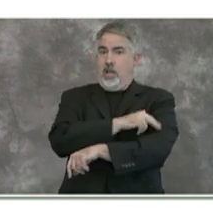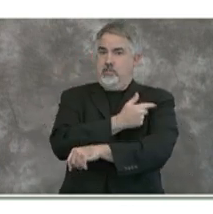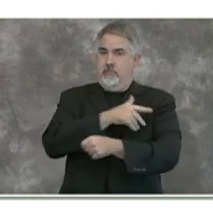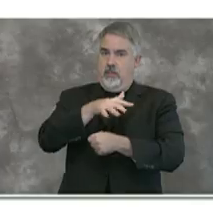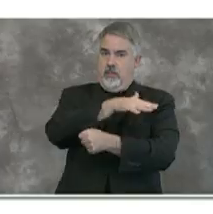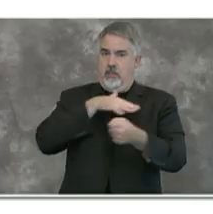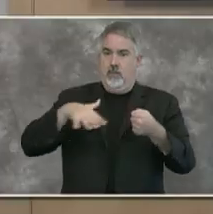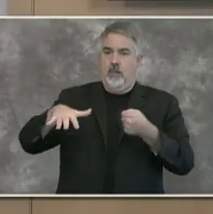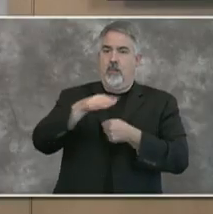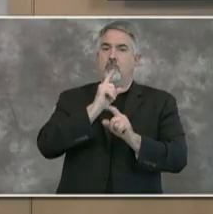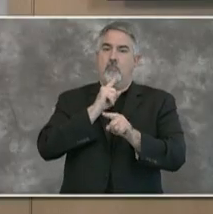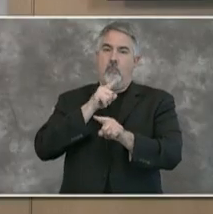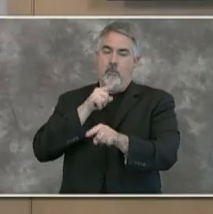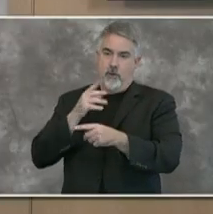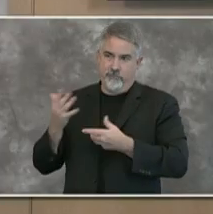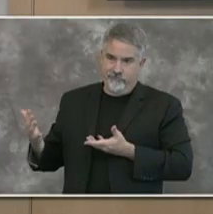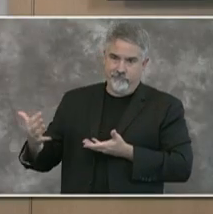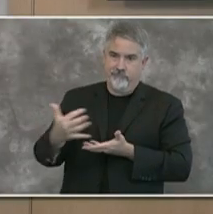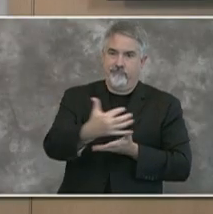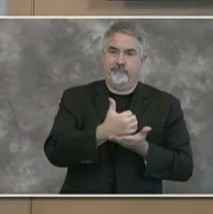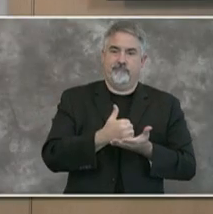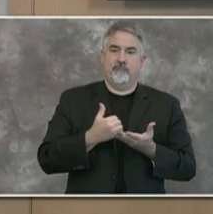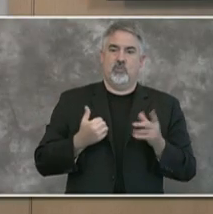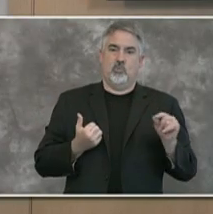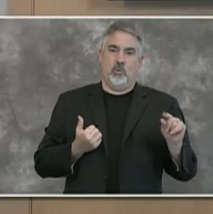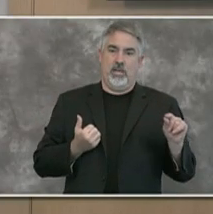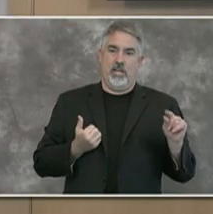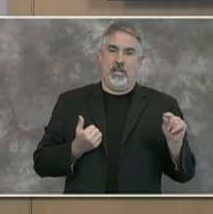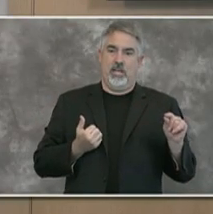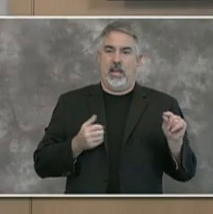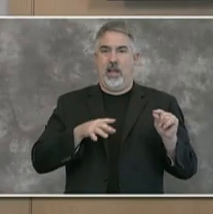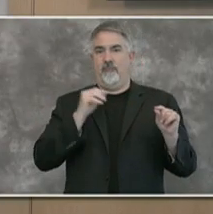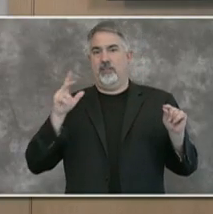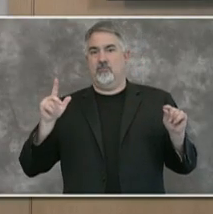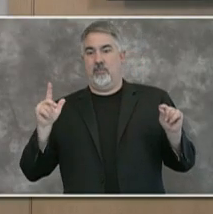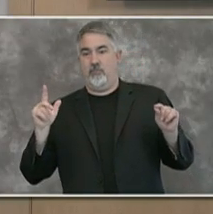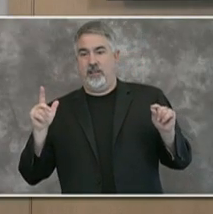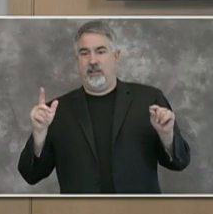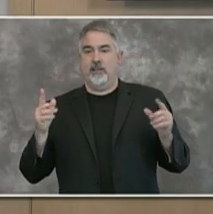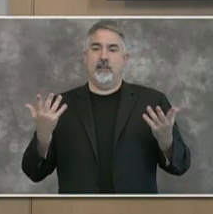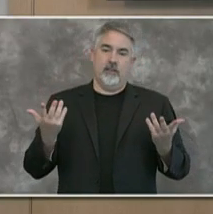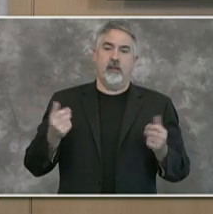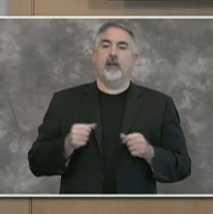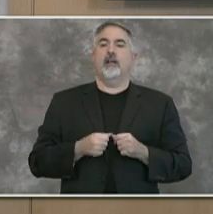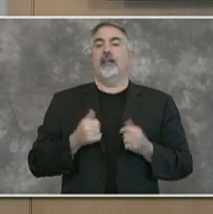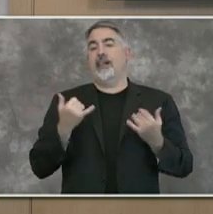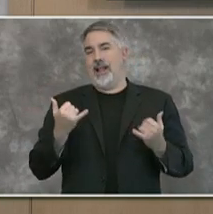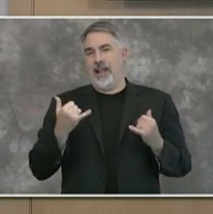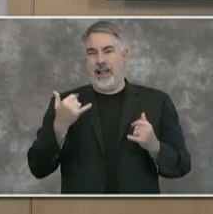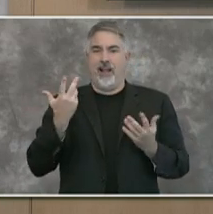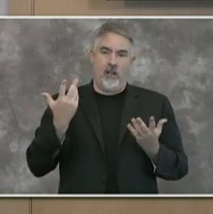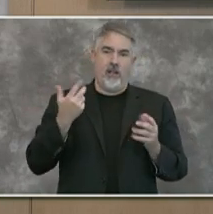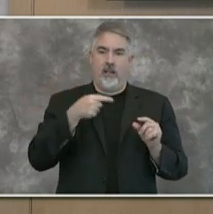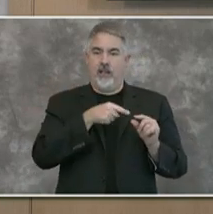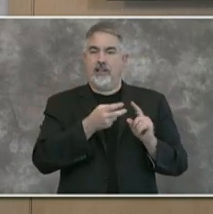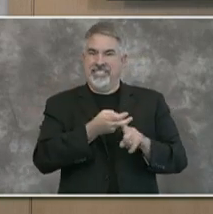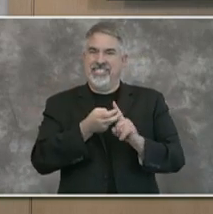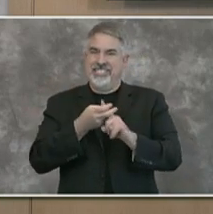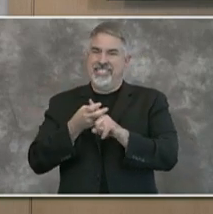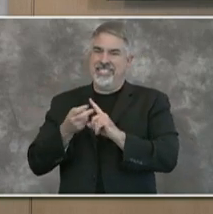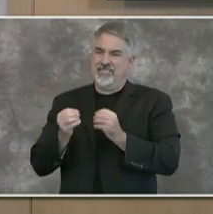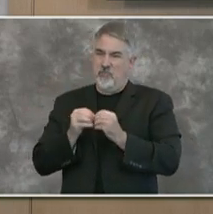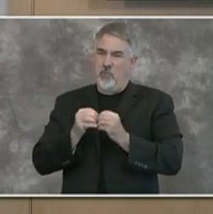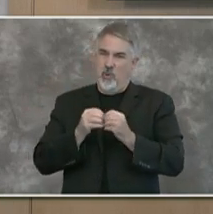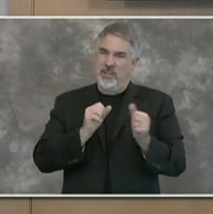and the day that they report, along with what you see there. The county has ready to deploy, and what we are working to bring online to be ready